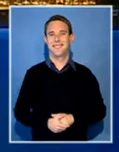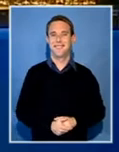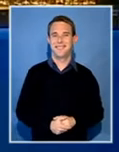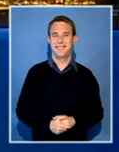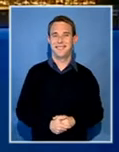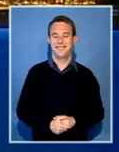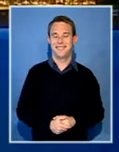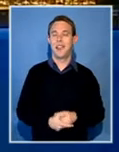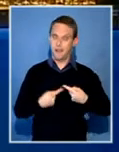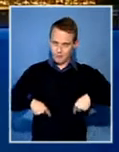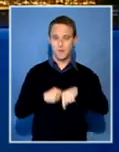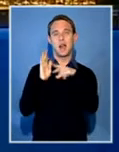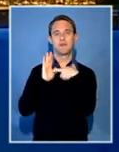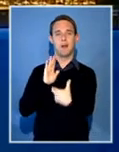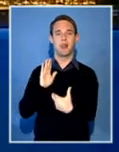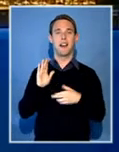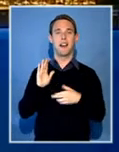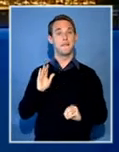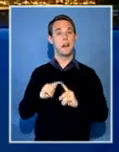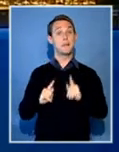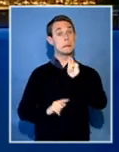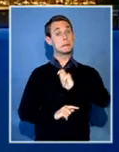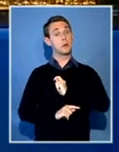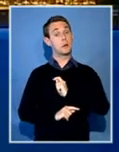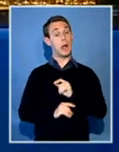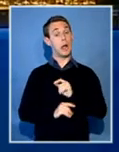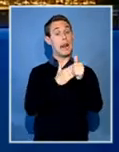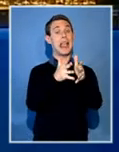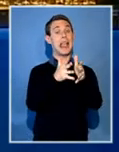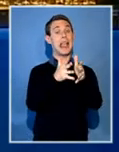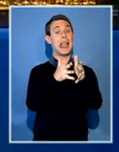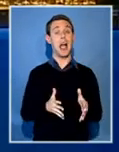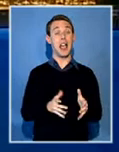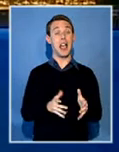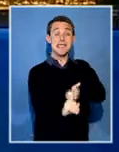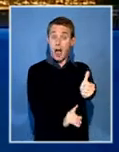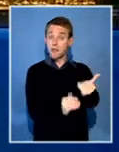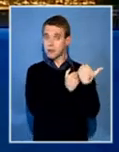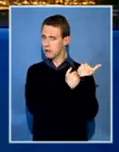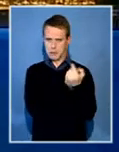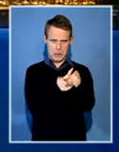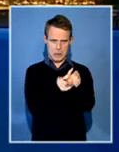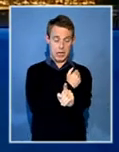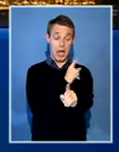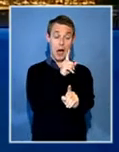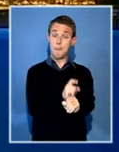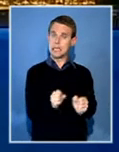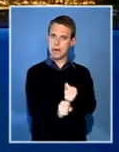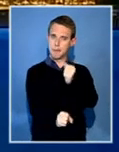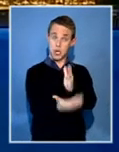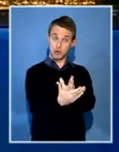they themselves alone, I don't think they can resolve it. They have got a contribution to make by